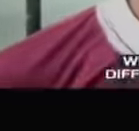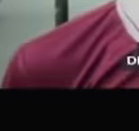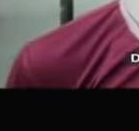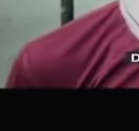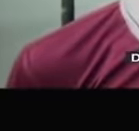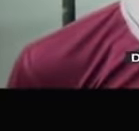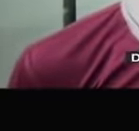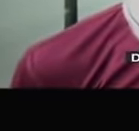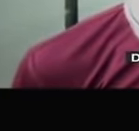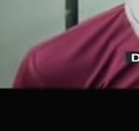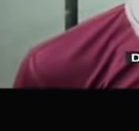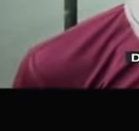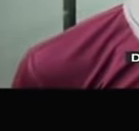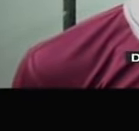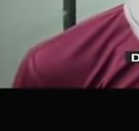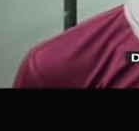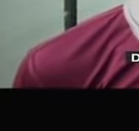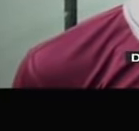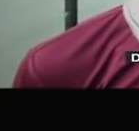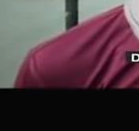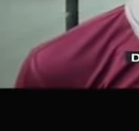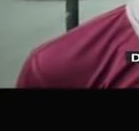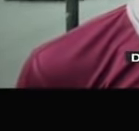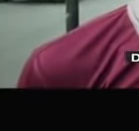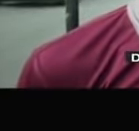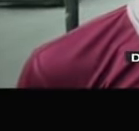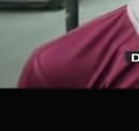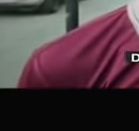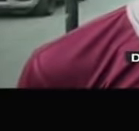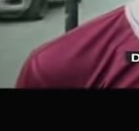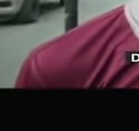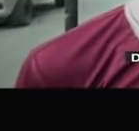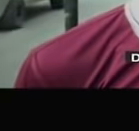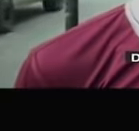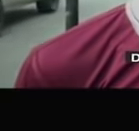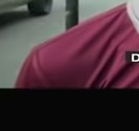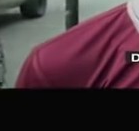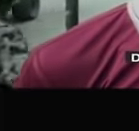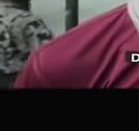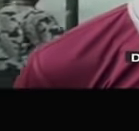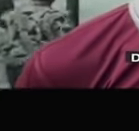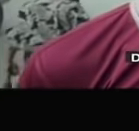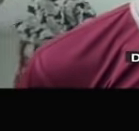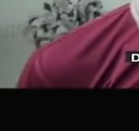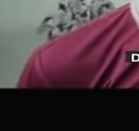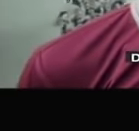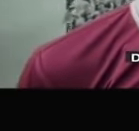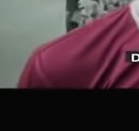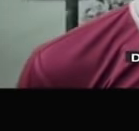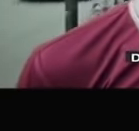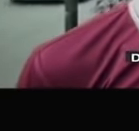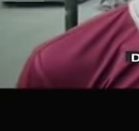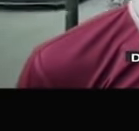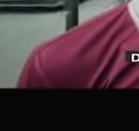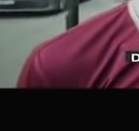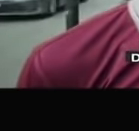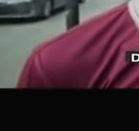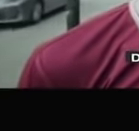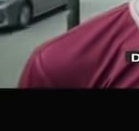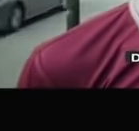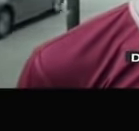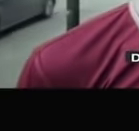Why is the AstraZeneca the vaccine? Why is the length of time between the first and second dose